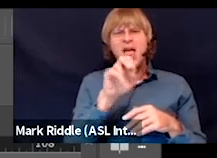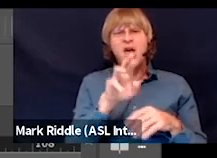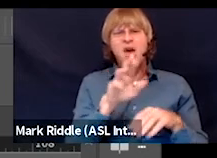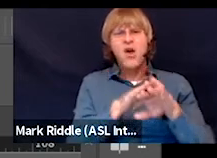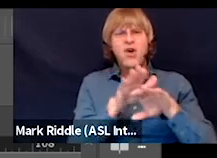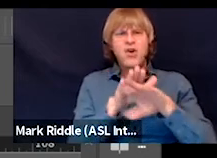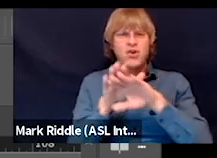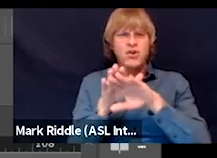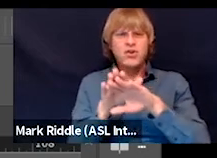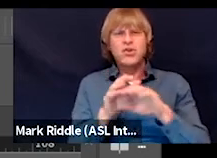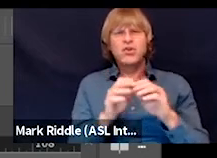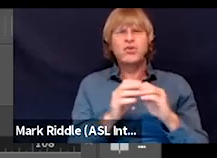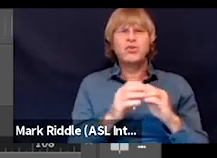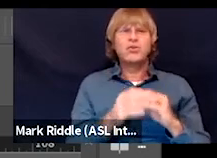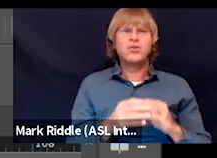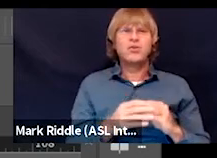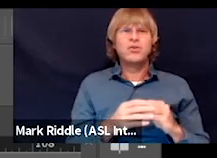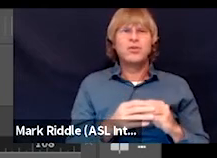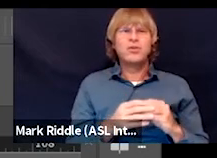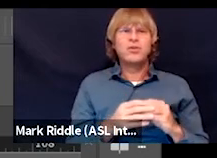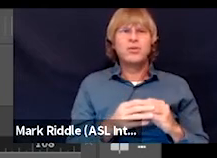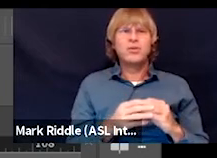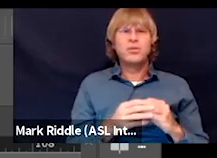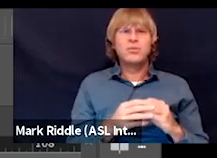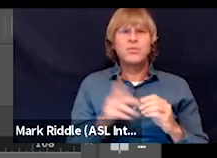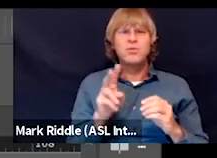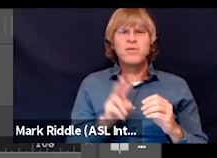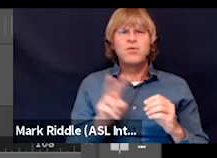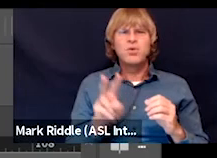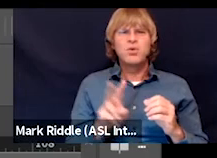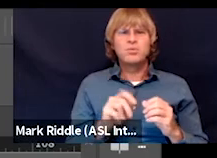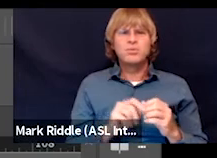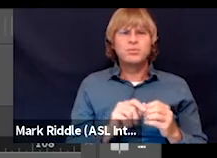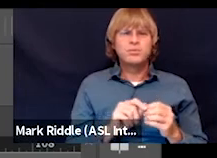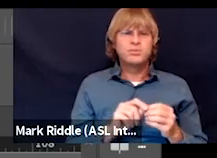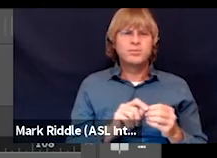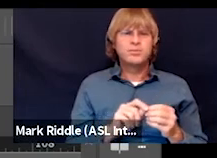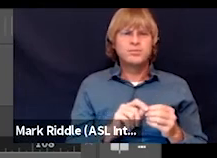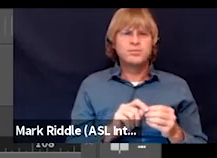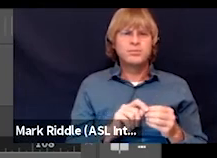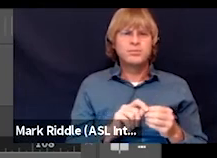Options. Let me preview.